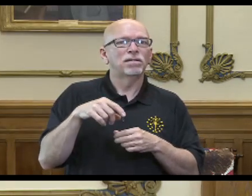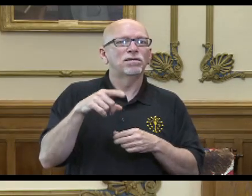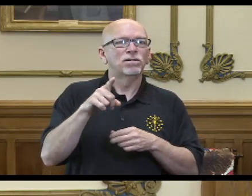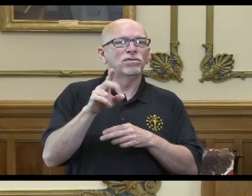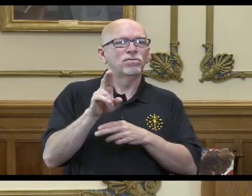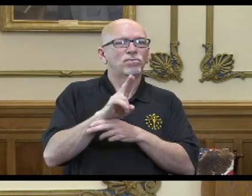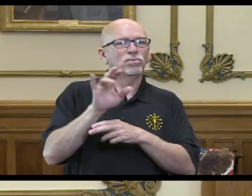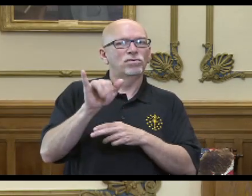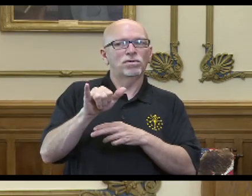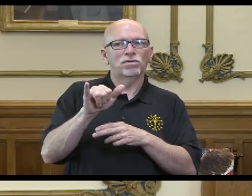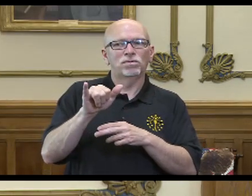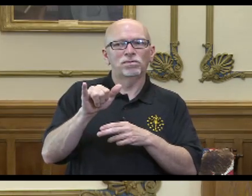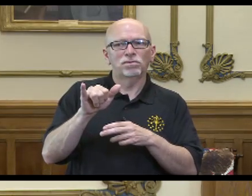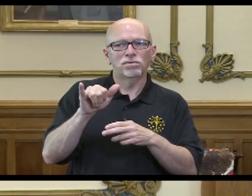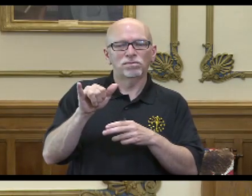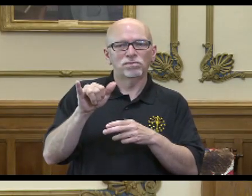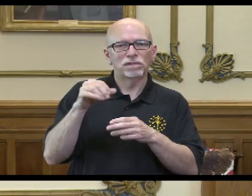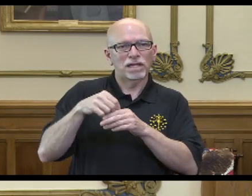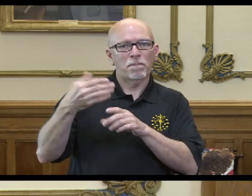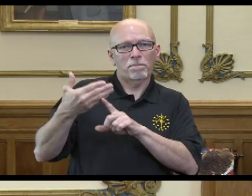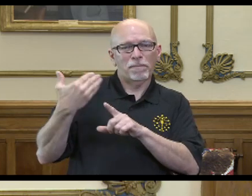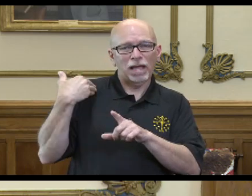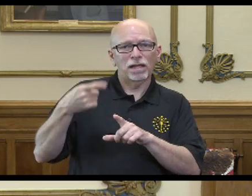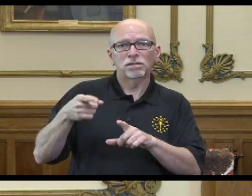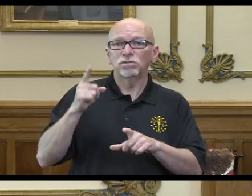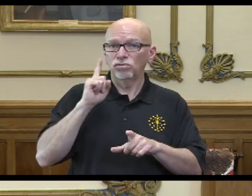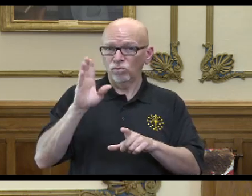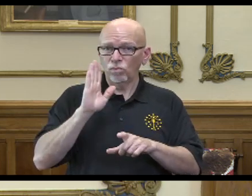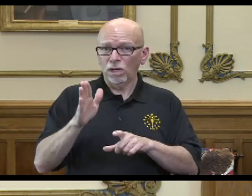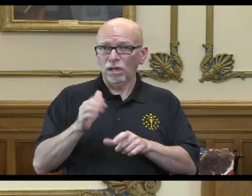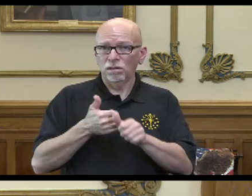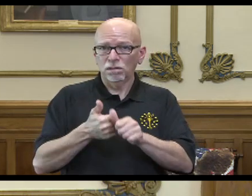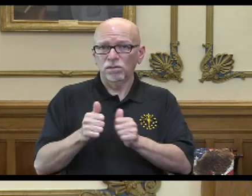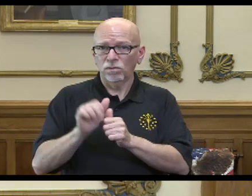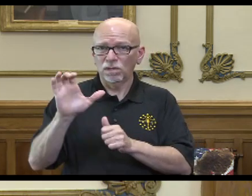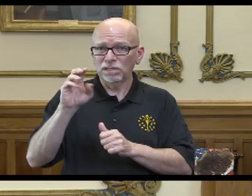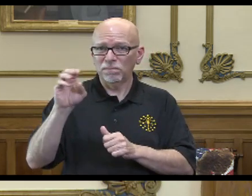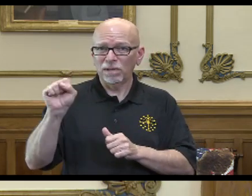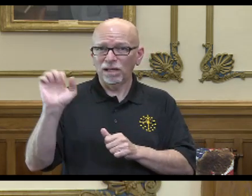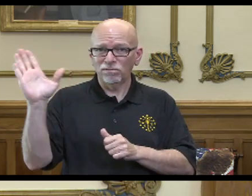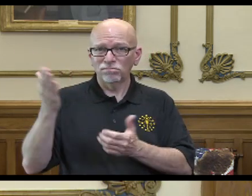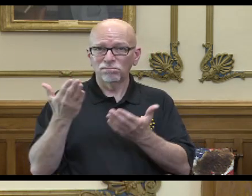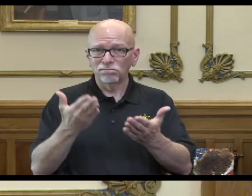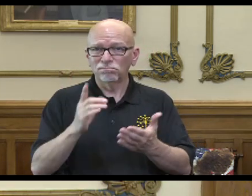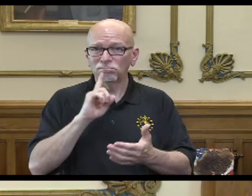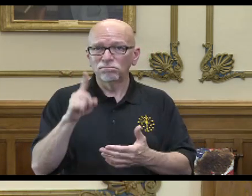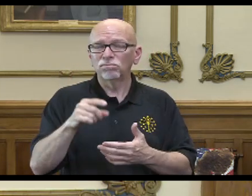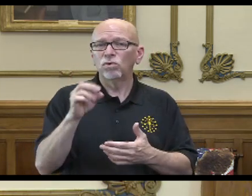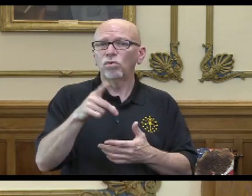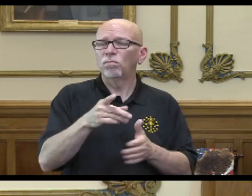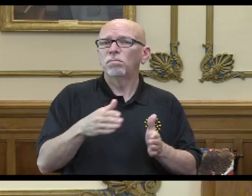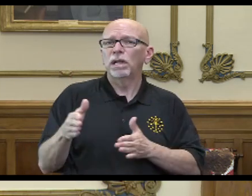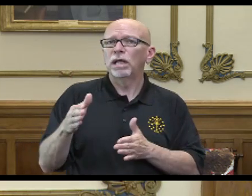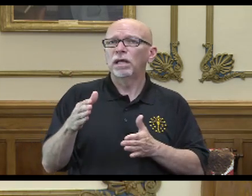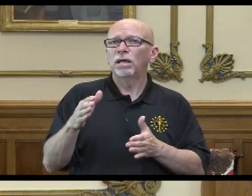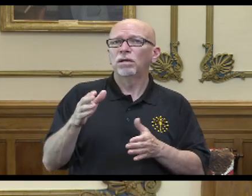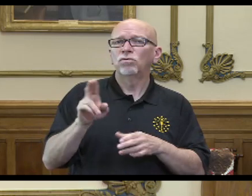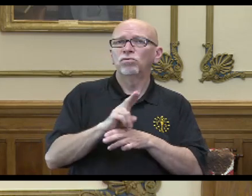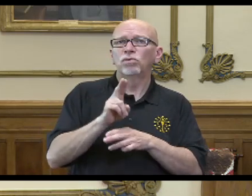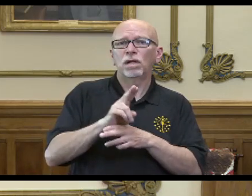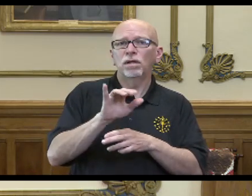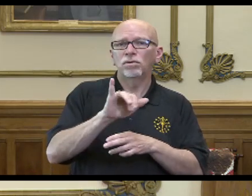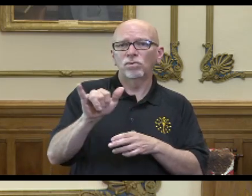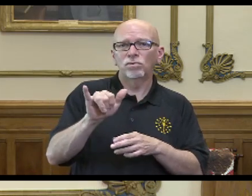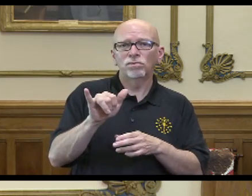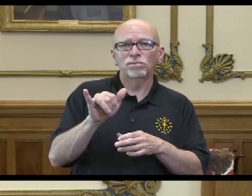sort of deficiencies in the past. Will you abide by that CMS directive? Are we planning on utilizing those